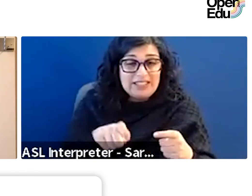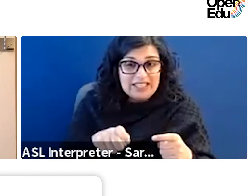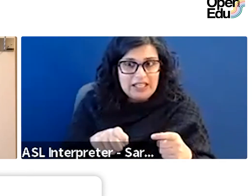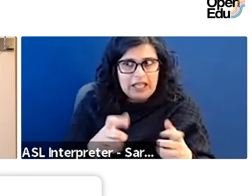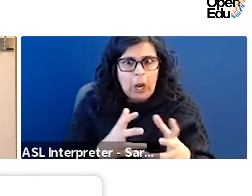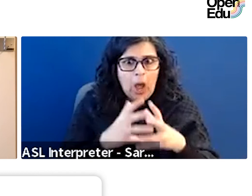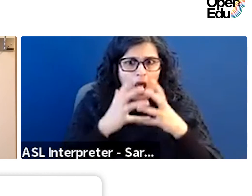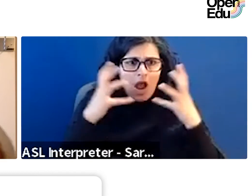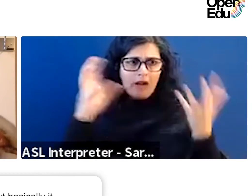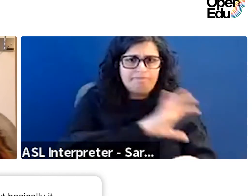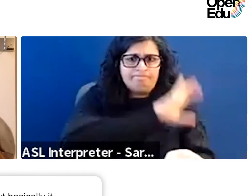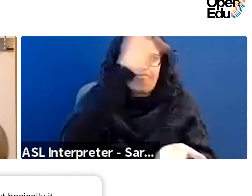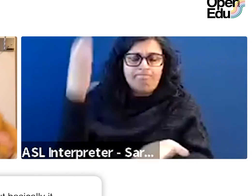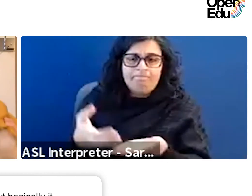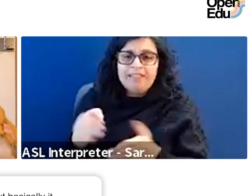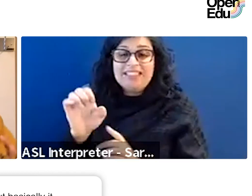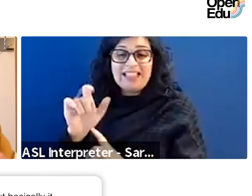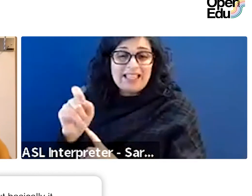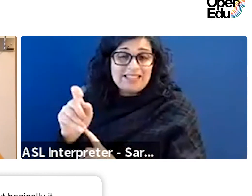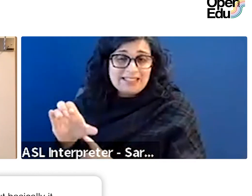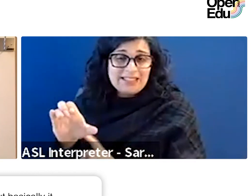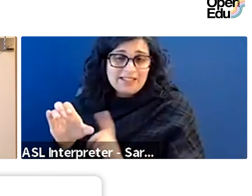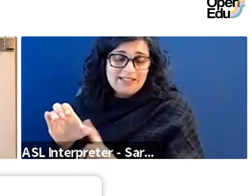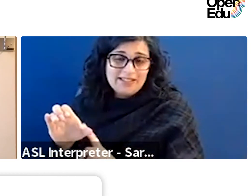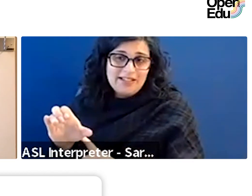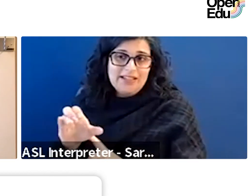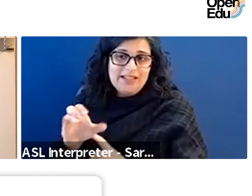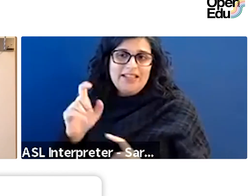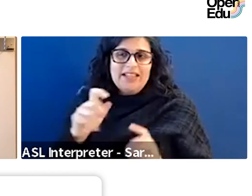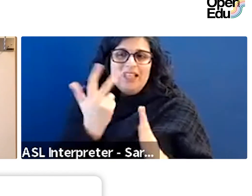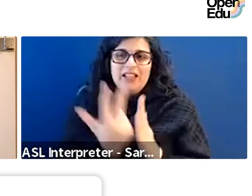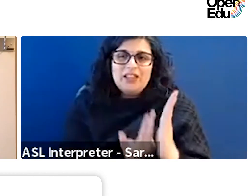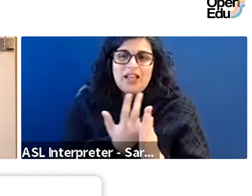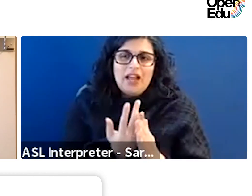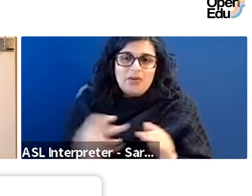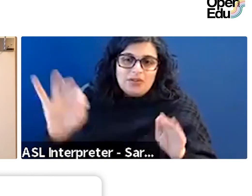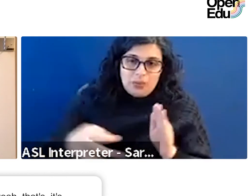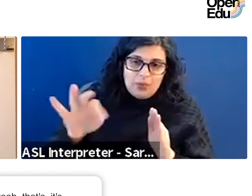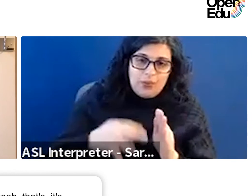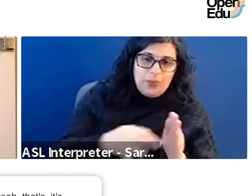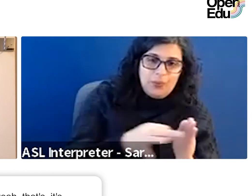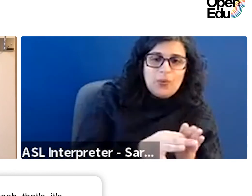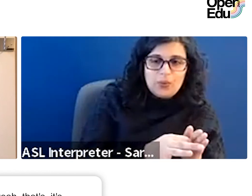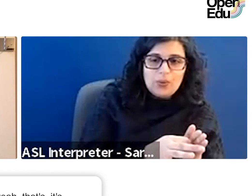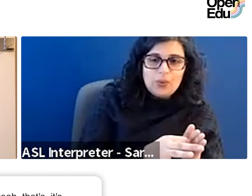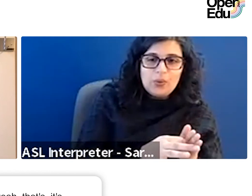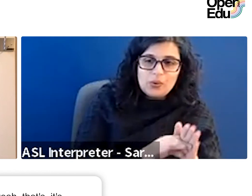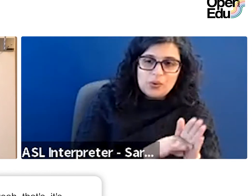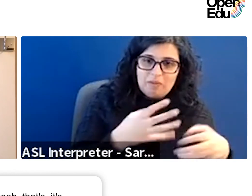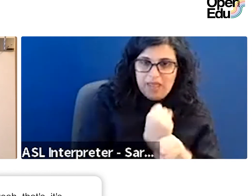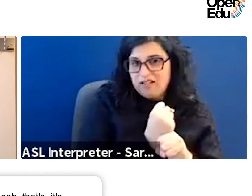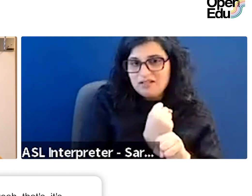instance. But basically it takes around 3 hours to put together. So